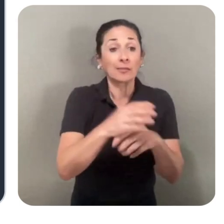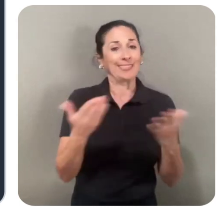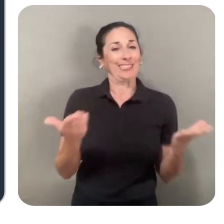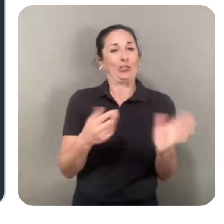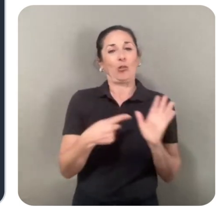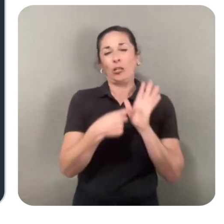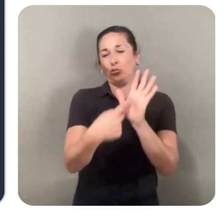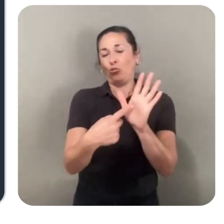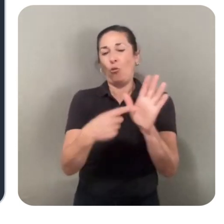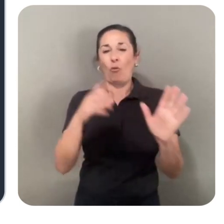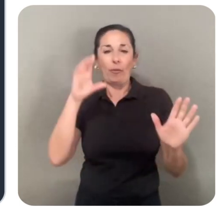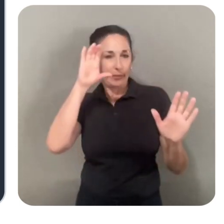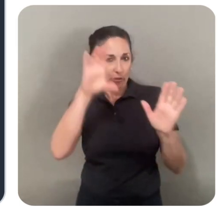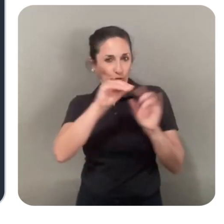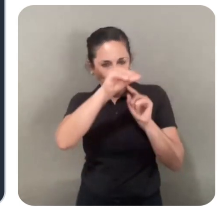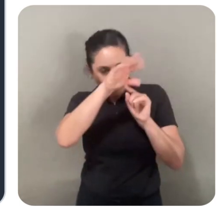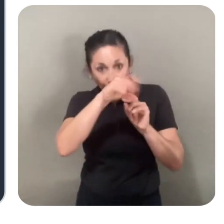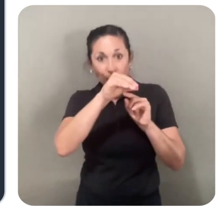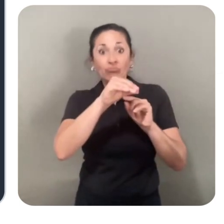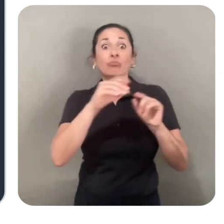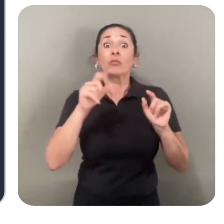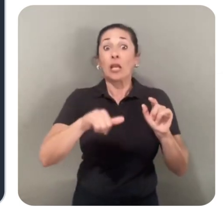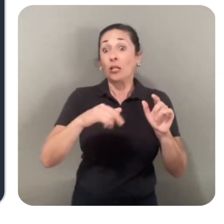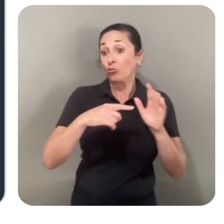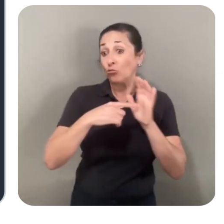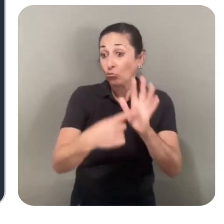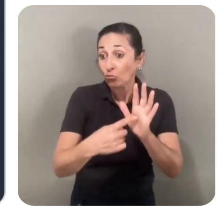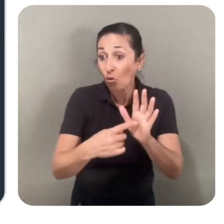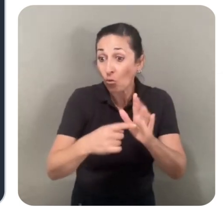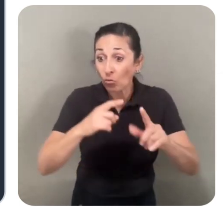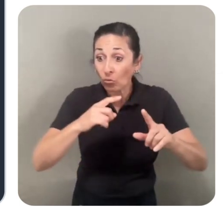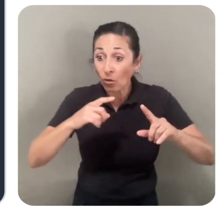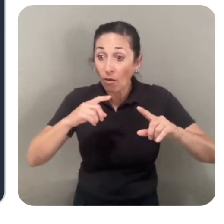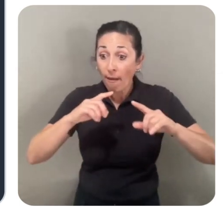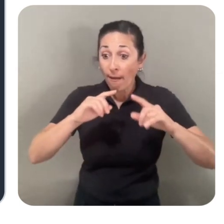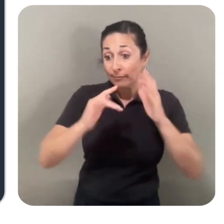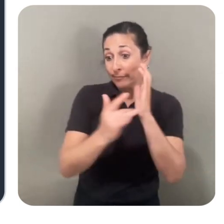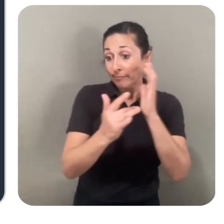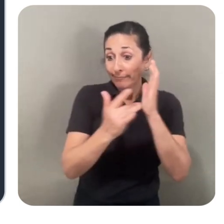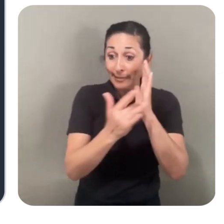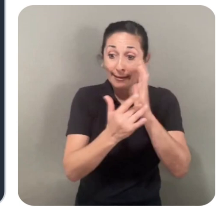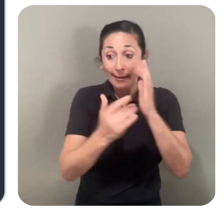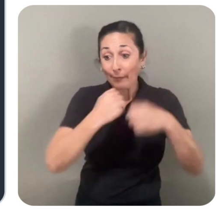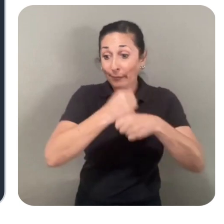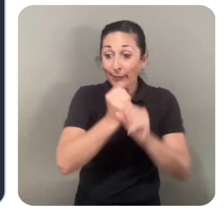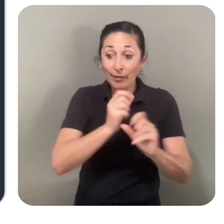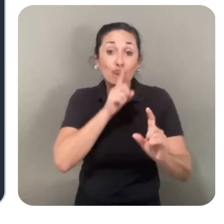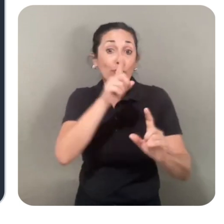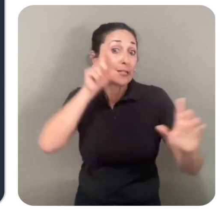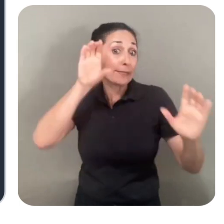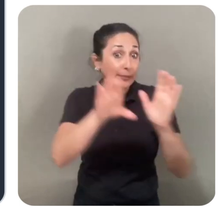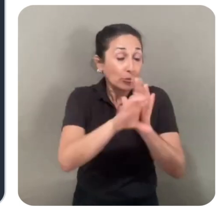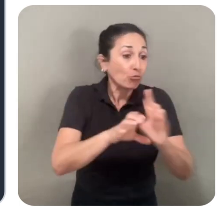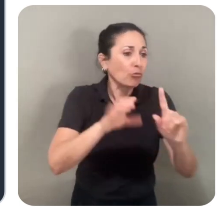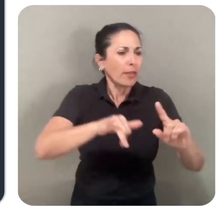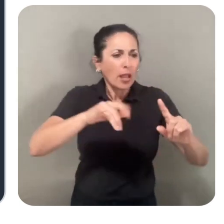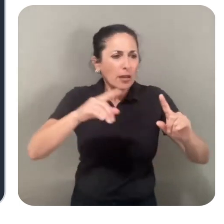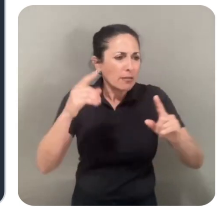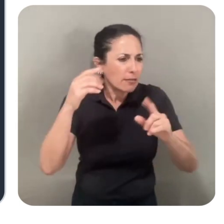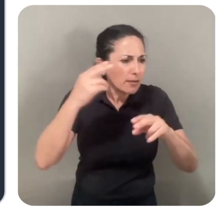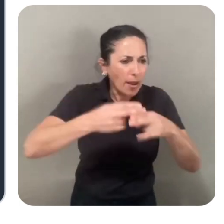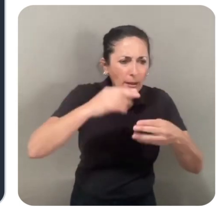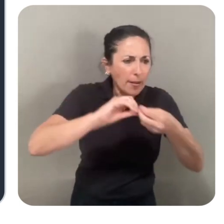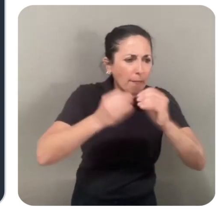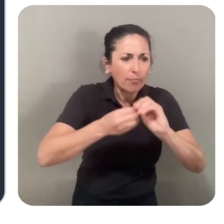a screenshot from Unity's rendering statistics, which will show you at a quick glance the number of rendered vertices as well as the number of draw calls, both